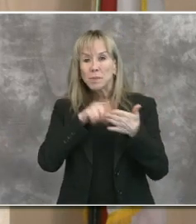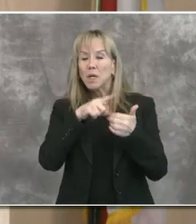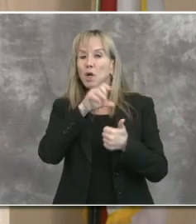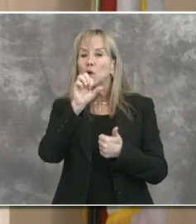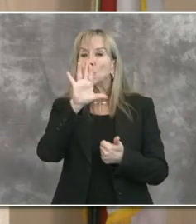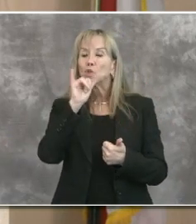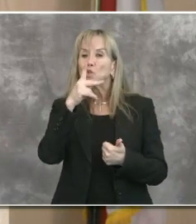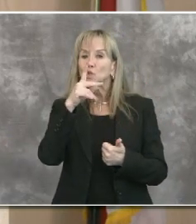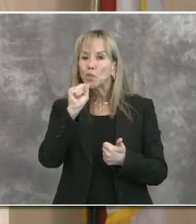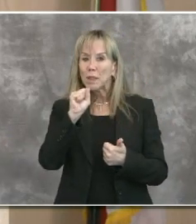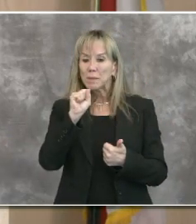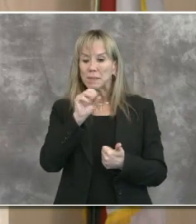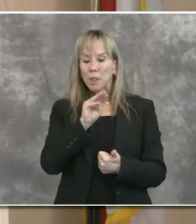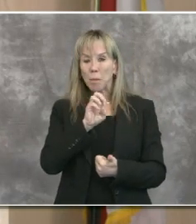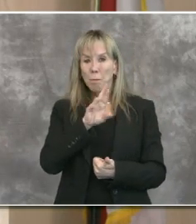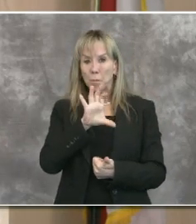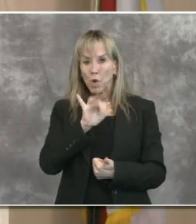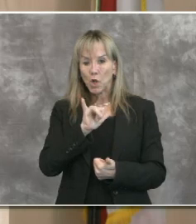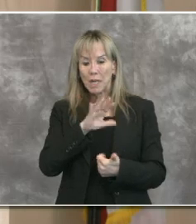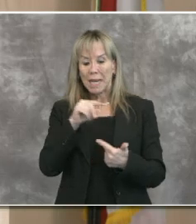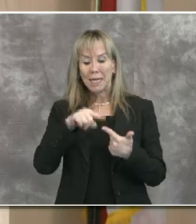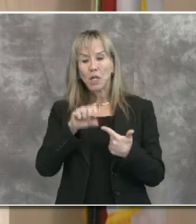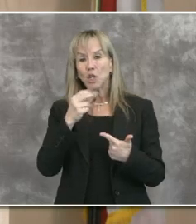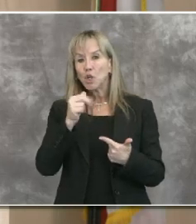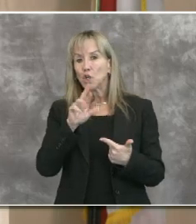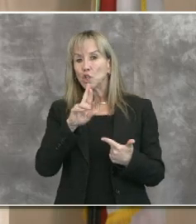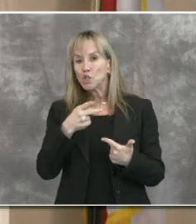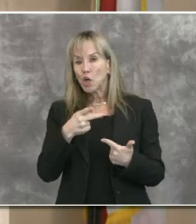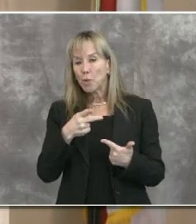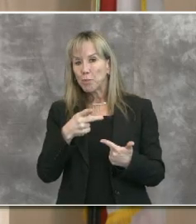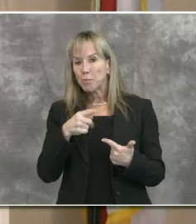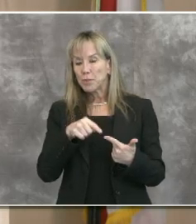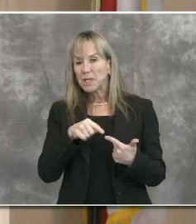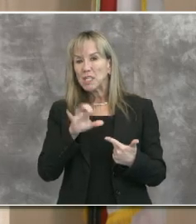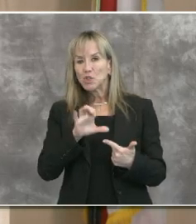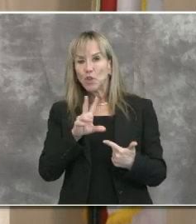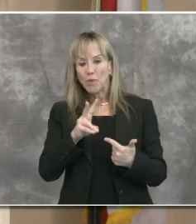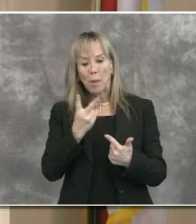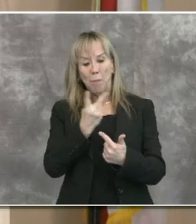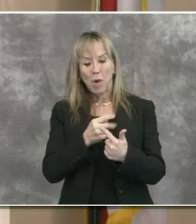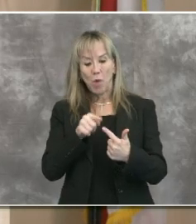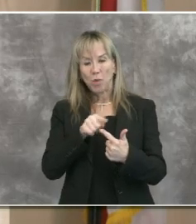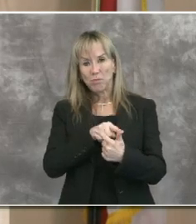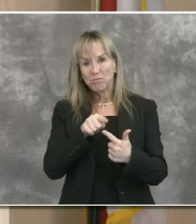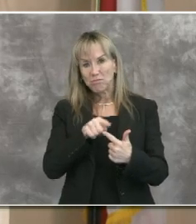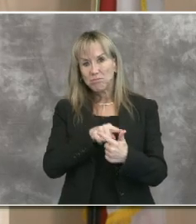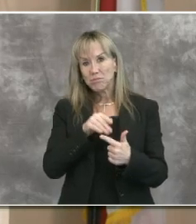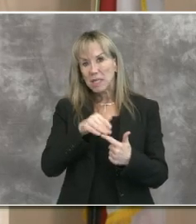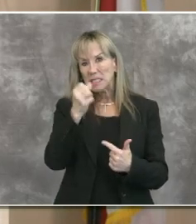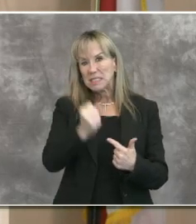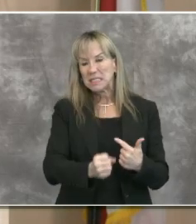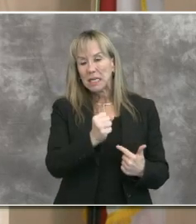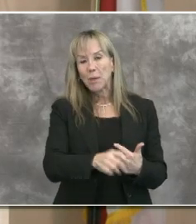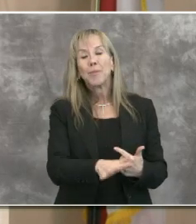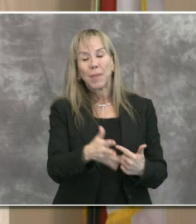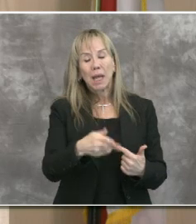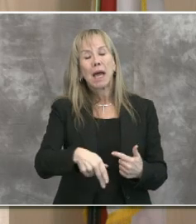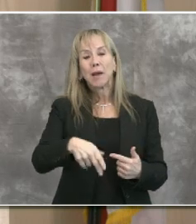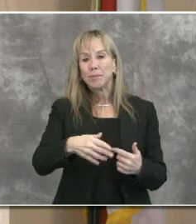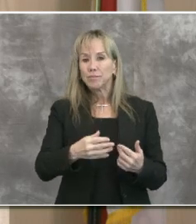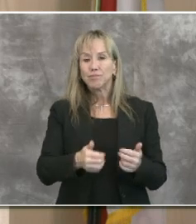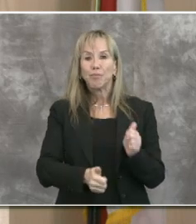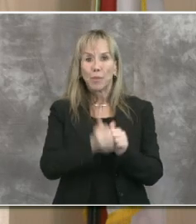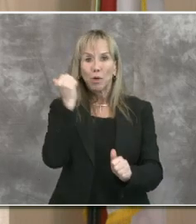and Chula Vista are in the hospitals in southern region, and they have the highest number